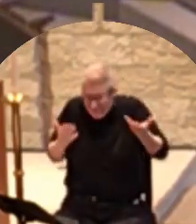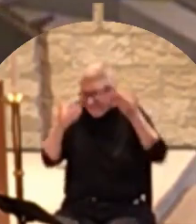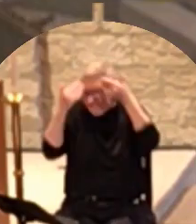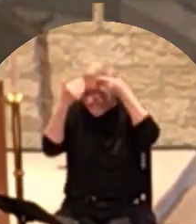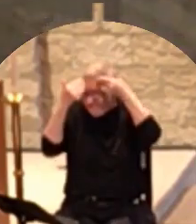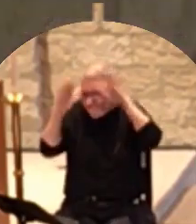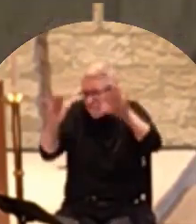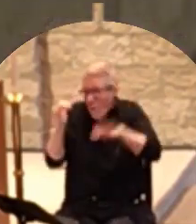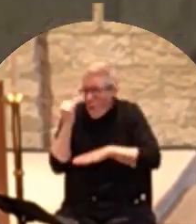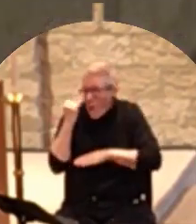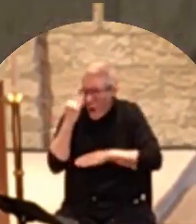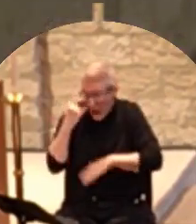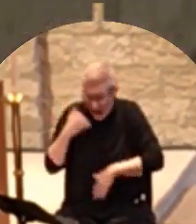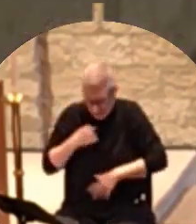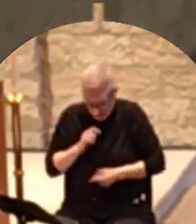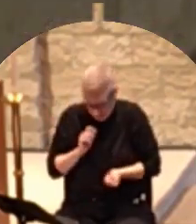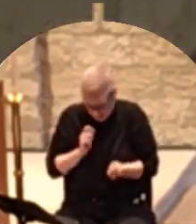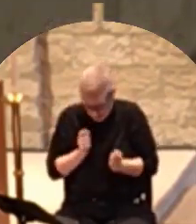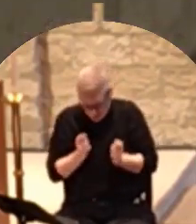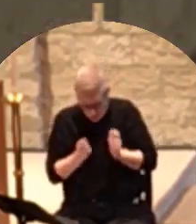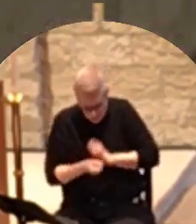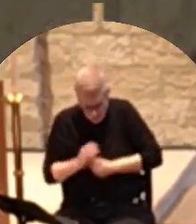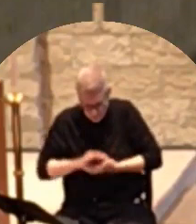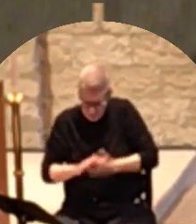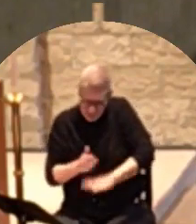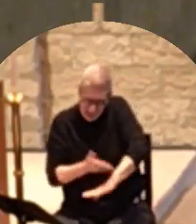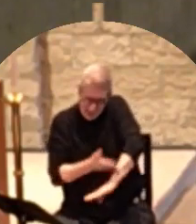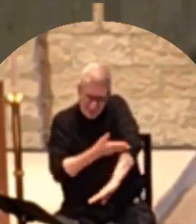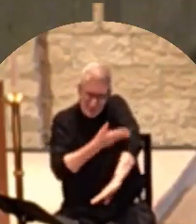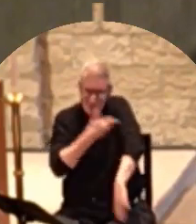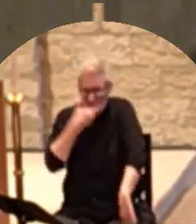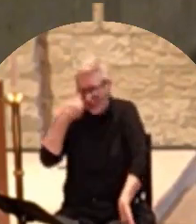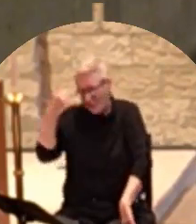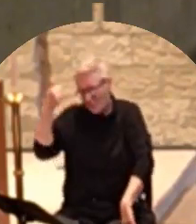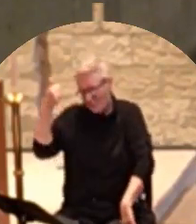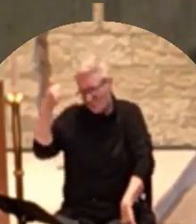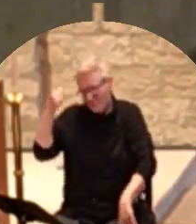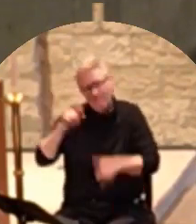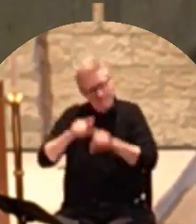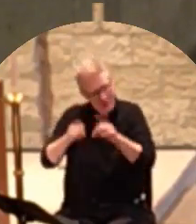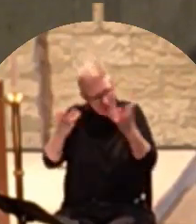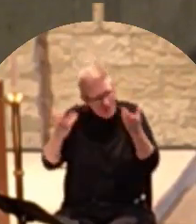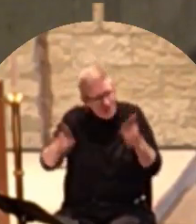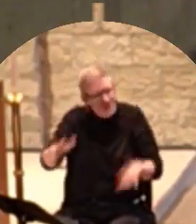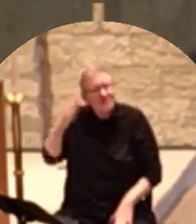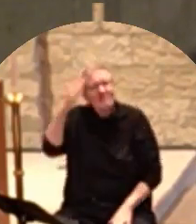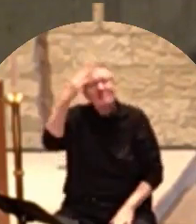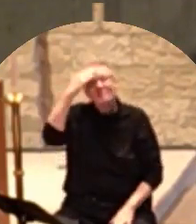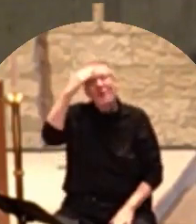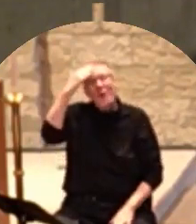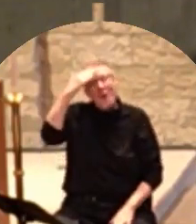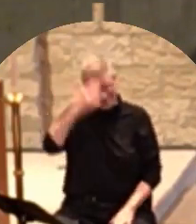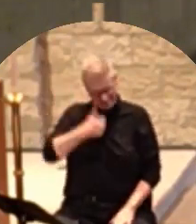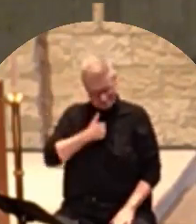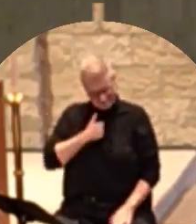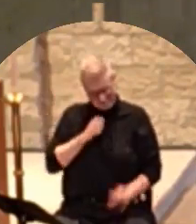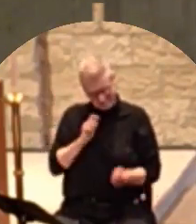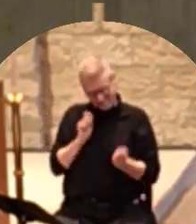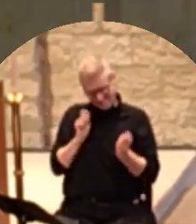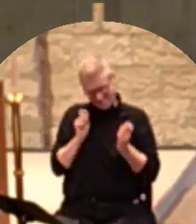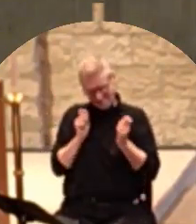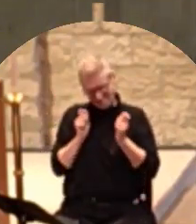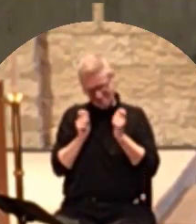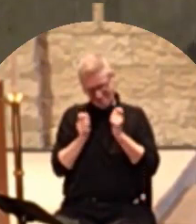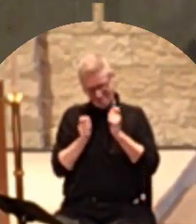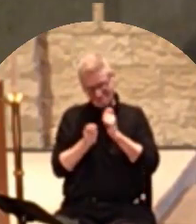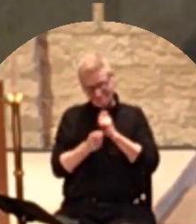for the better? But I know, I do believe I have been changed for the better.